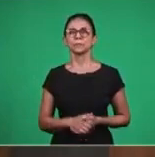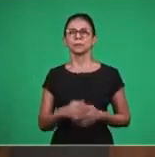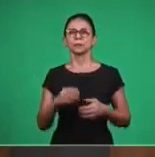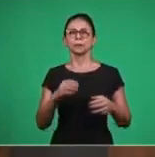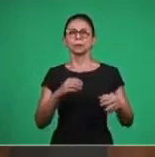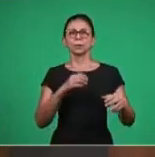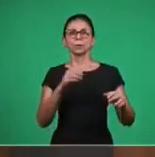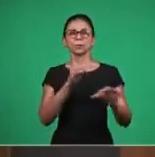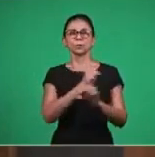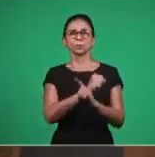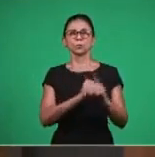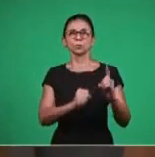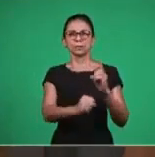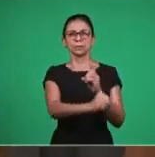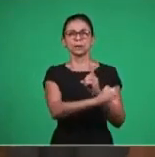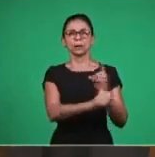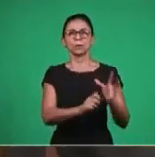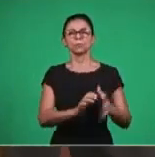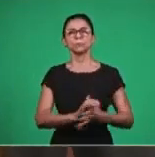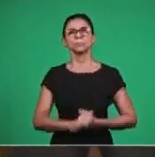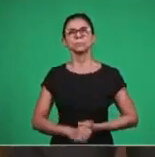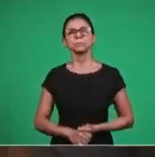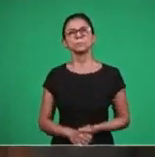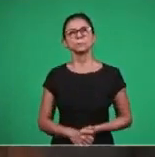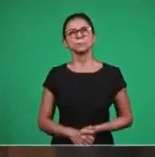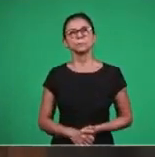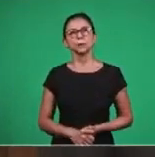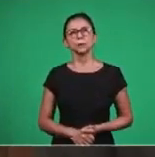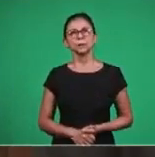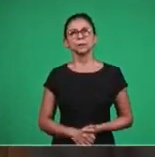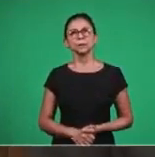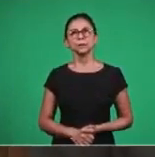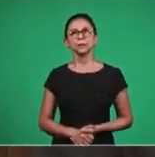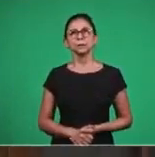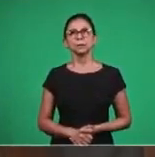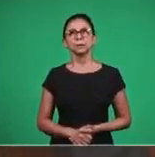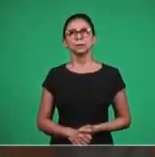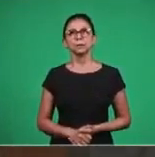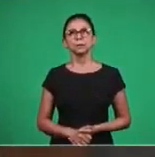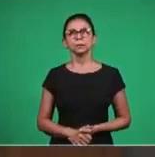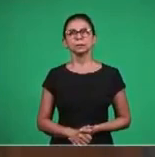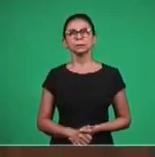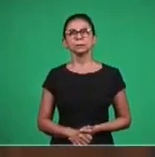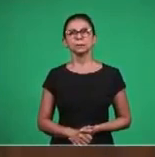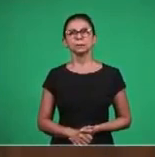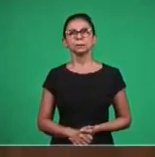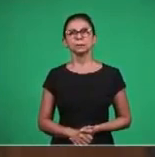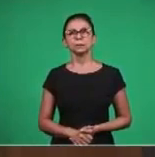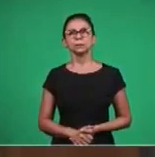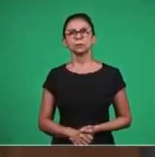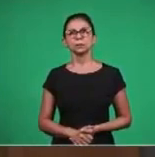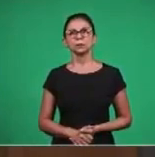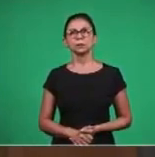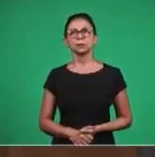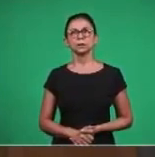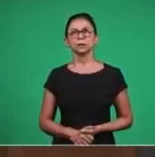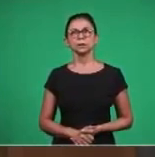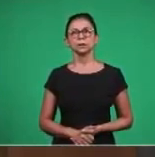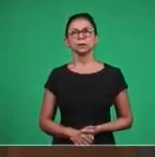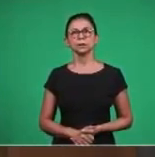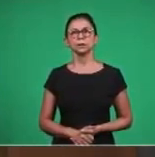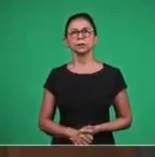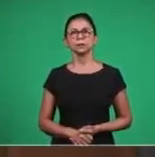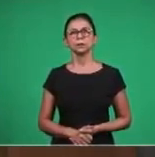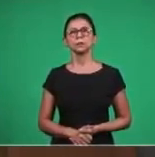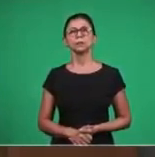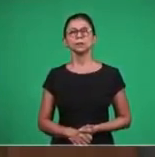Social power. Now, social power. With the cooperation of the bread, and this part here, we have political, we